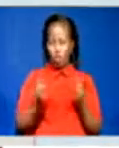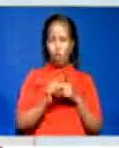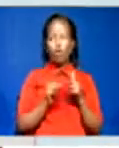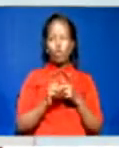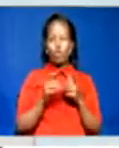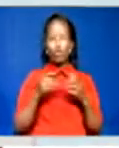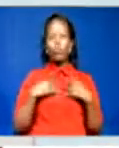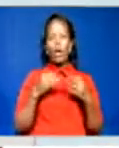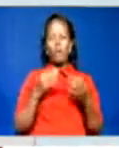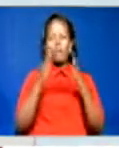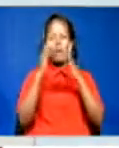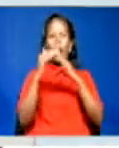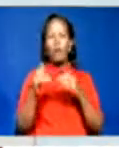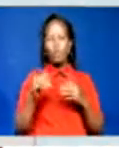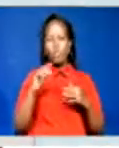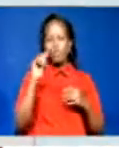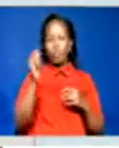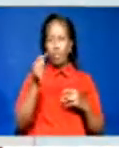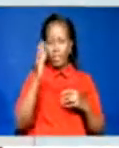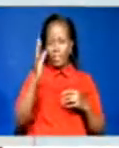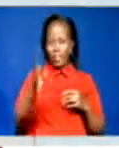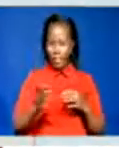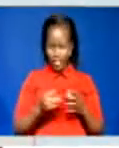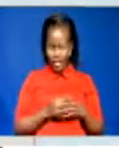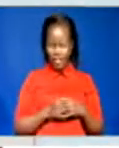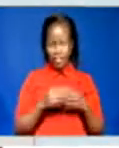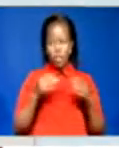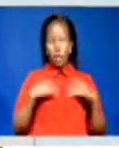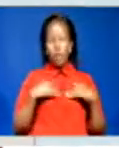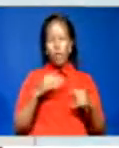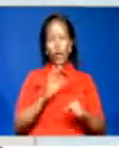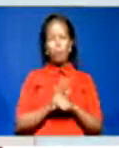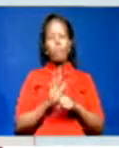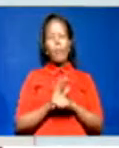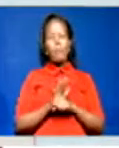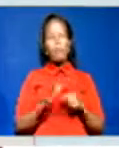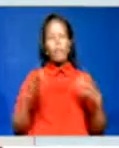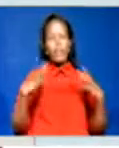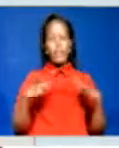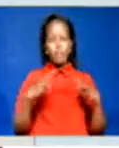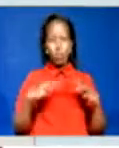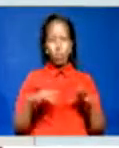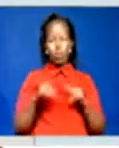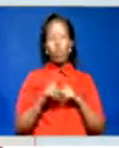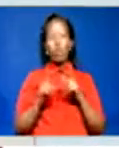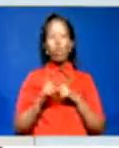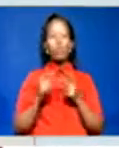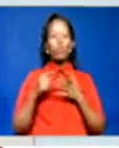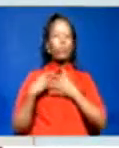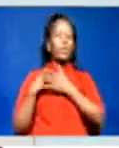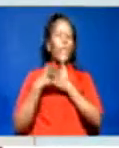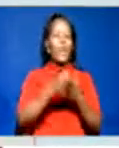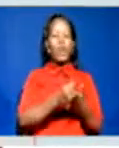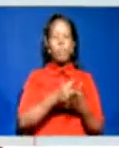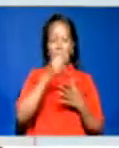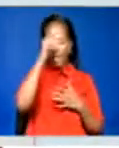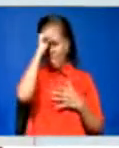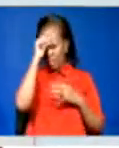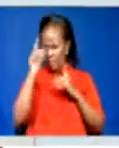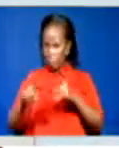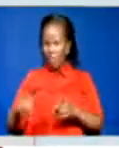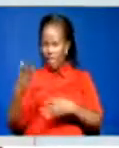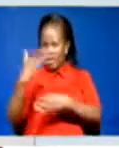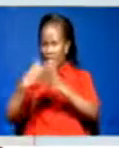those incentives, you'll find so many people taking them up and they'll help the government. The government doesn't need to build these houses